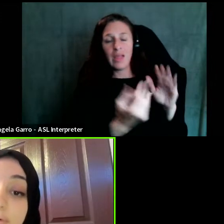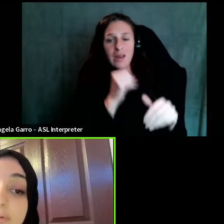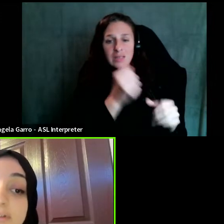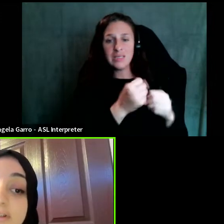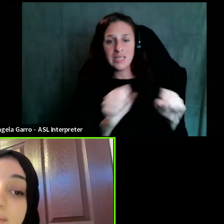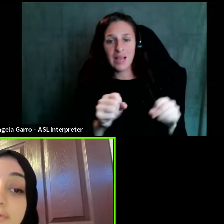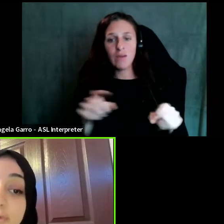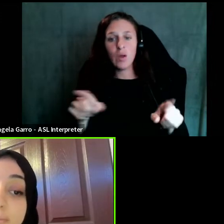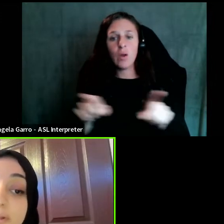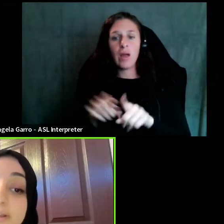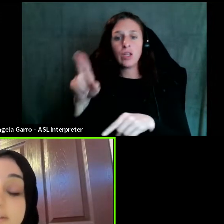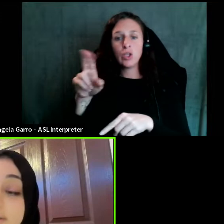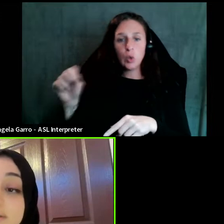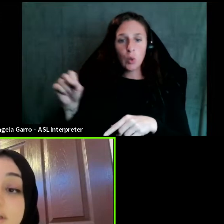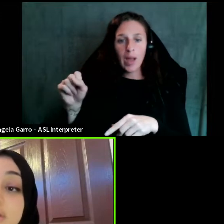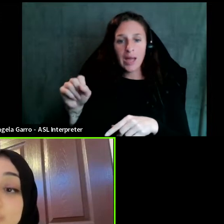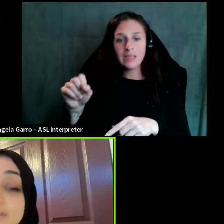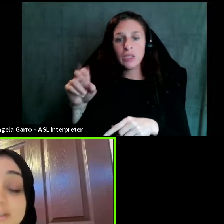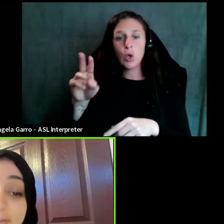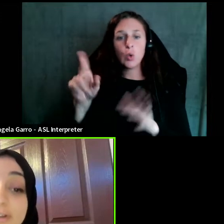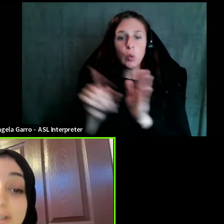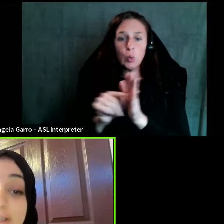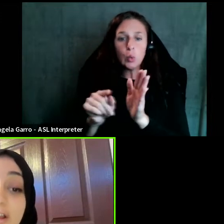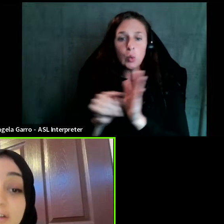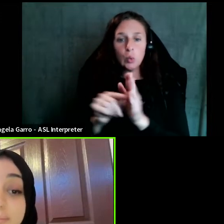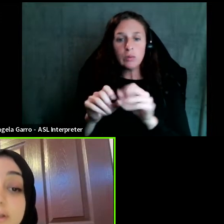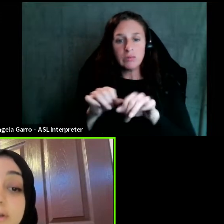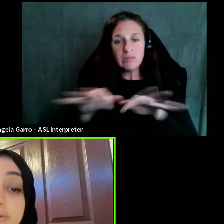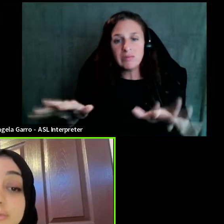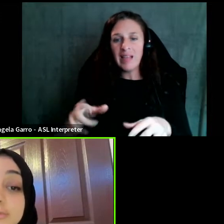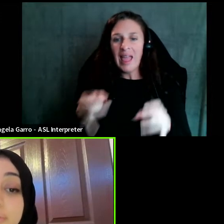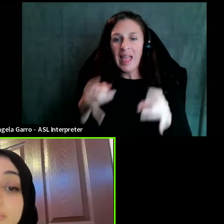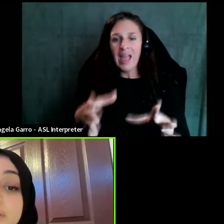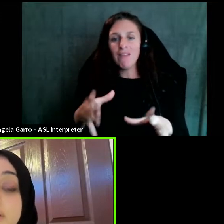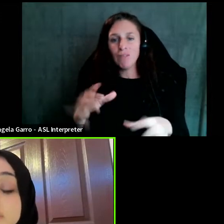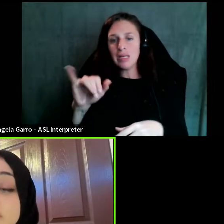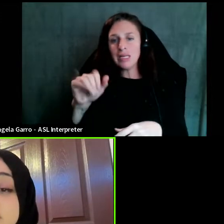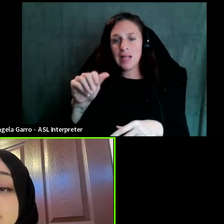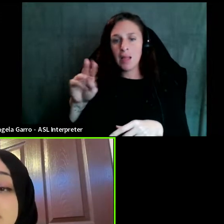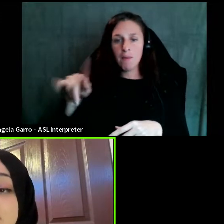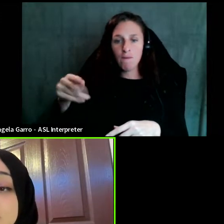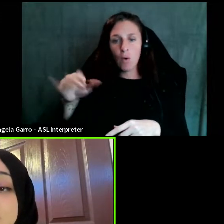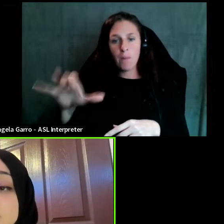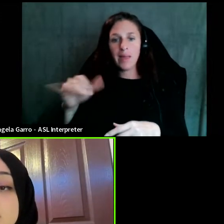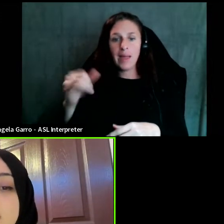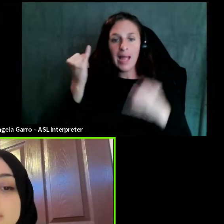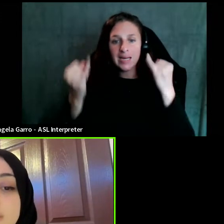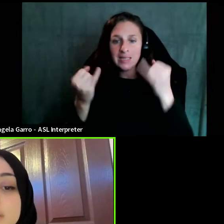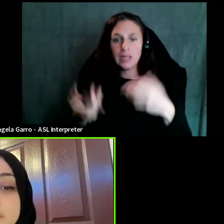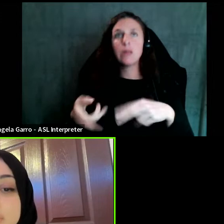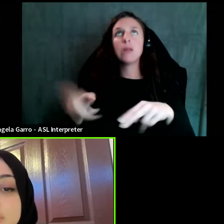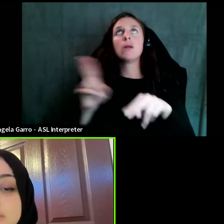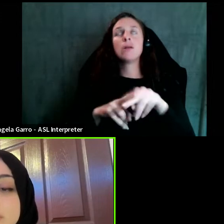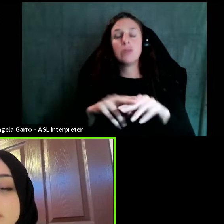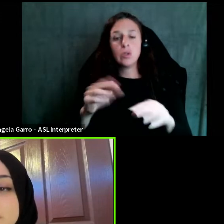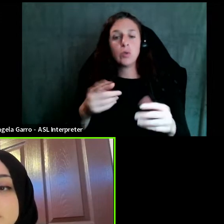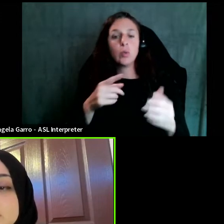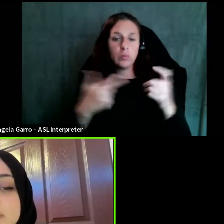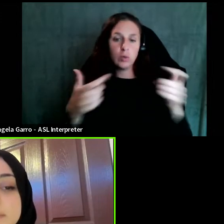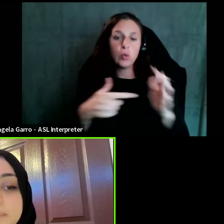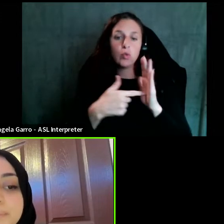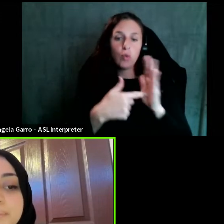spew hateful Islamophobic ideas, which definitely have played a huge role in increasing the hate crimes that our communities